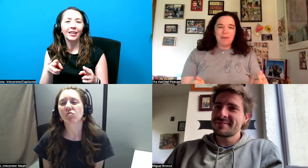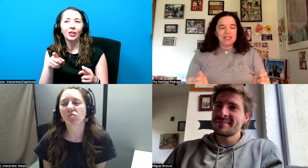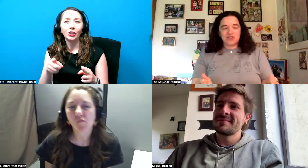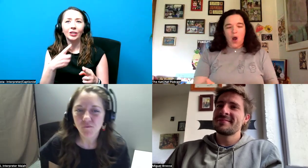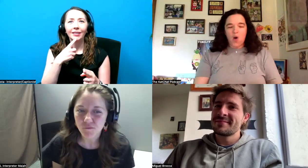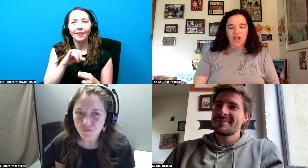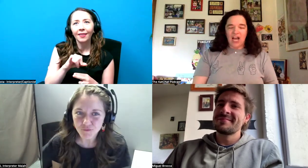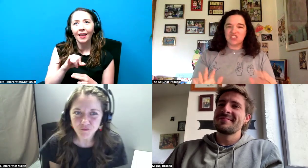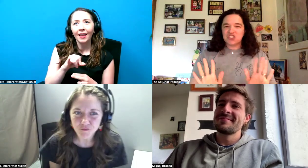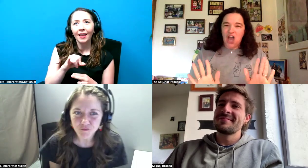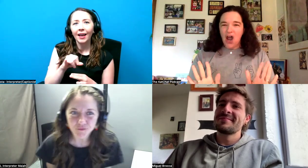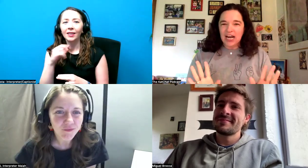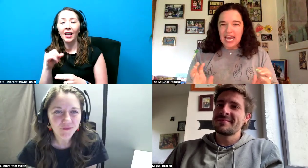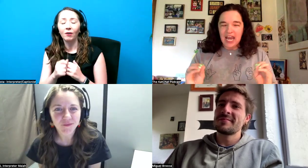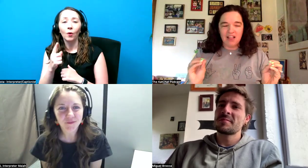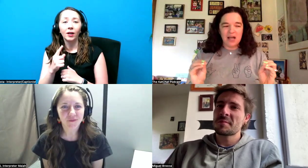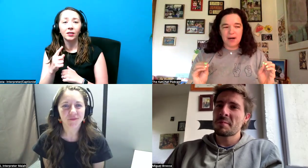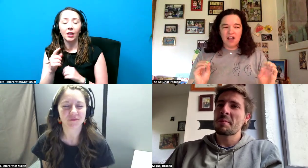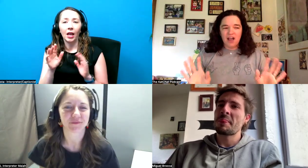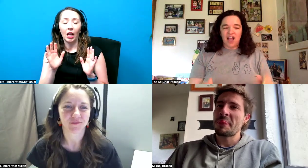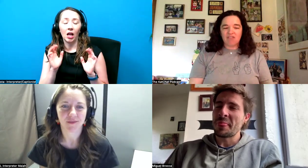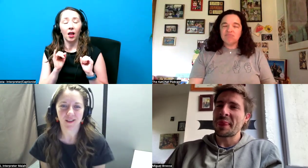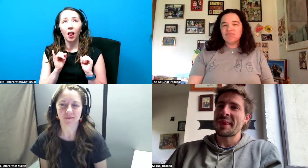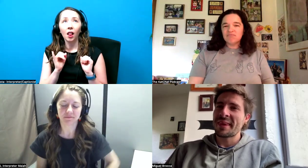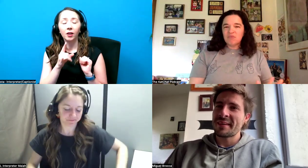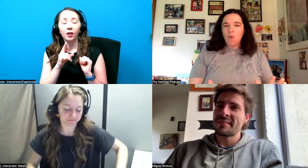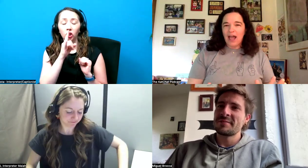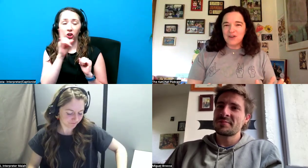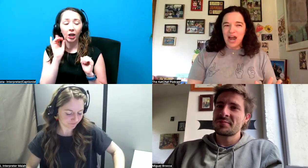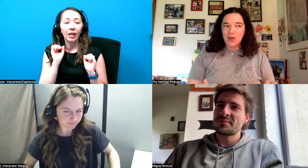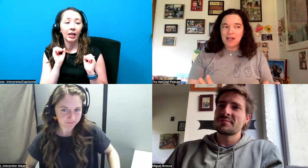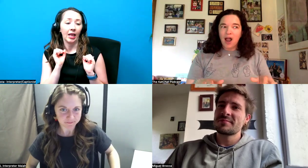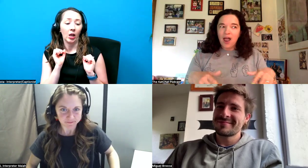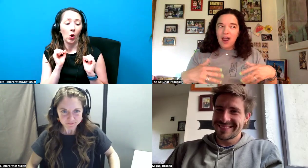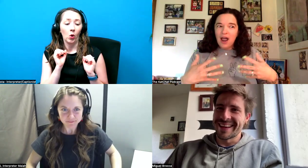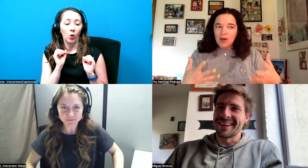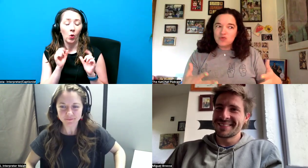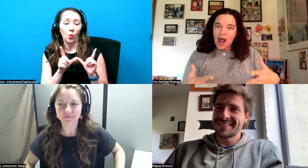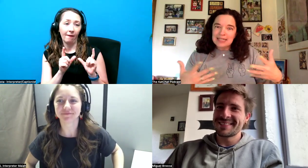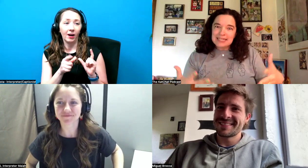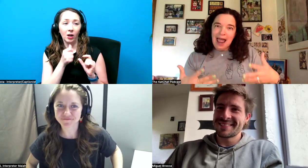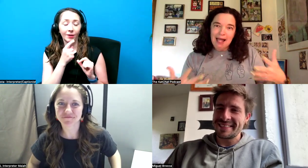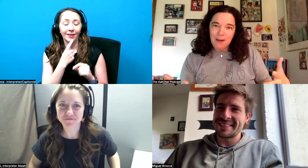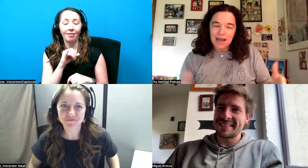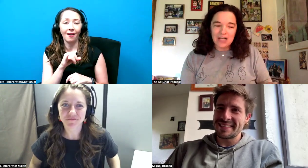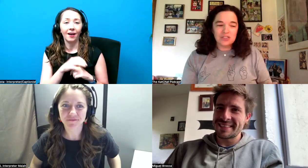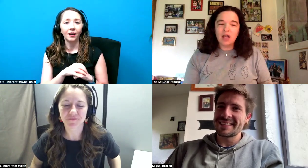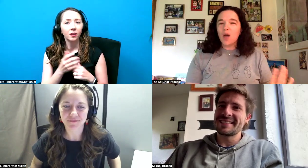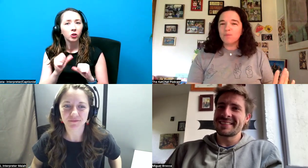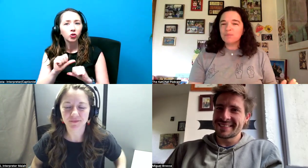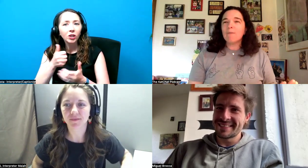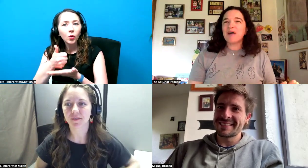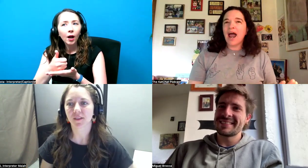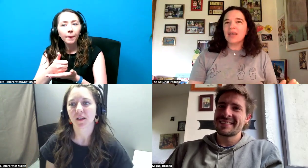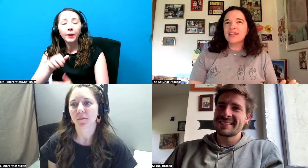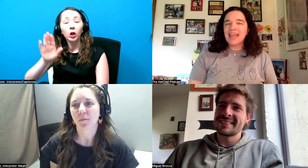and everybody's so like lucky a little bit, like whatever, and you're like Yeah, trying to help, and she's like,